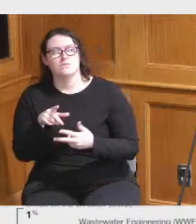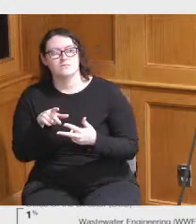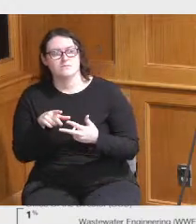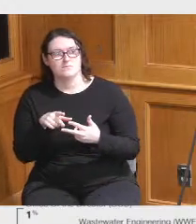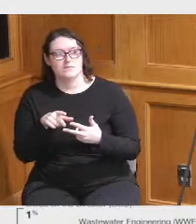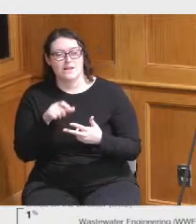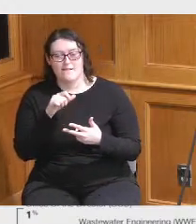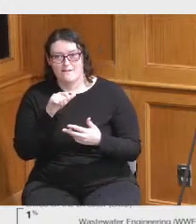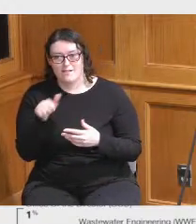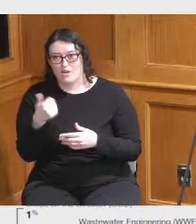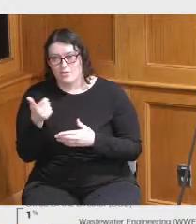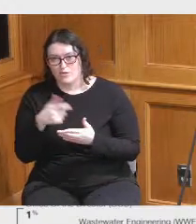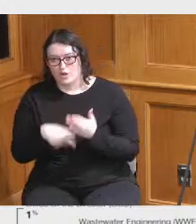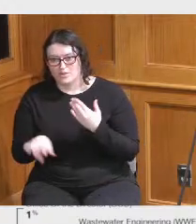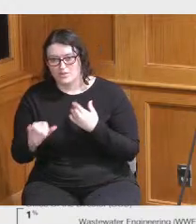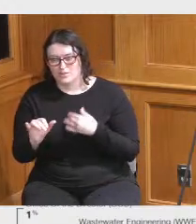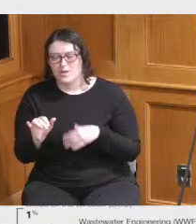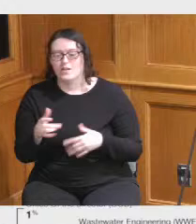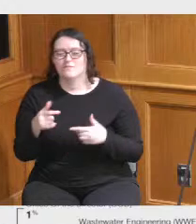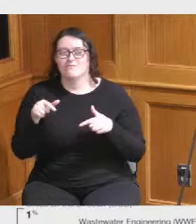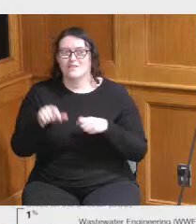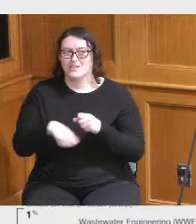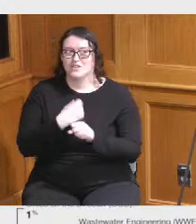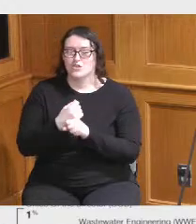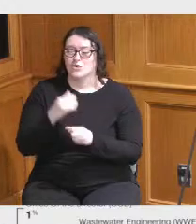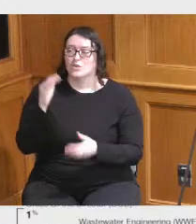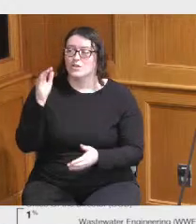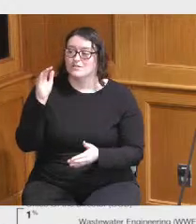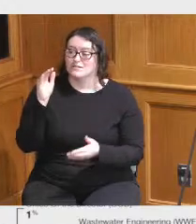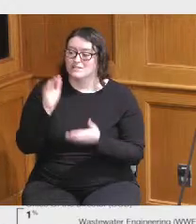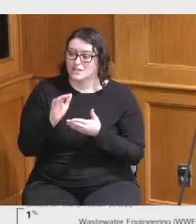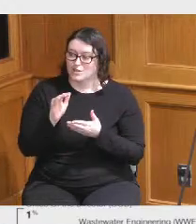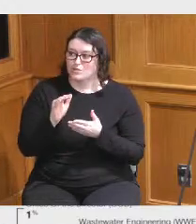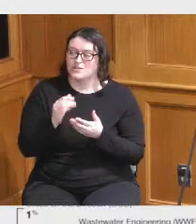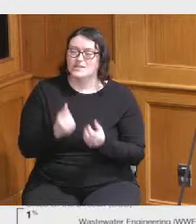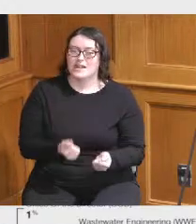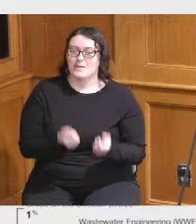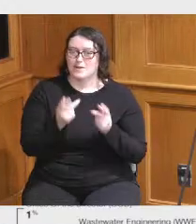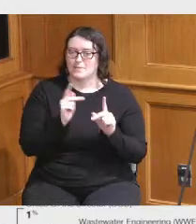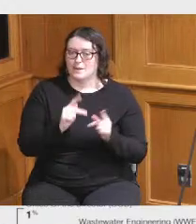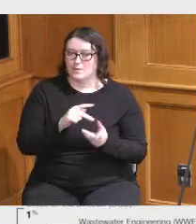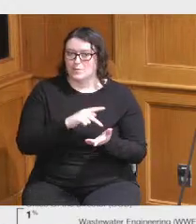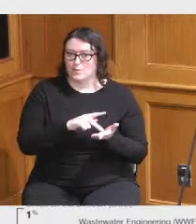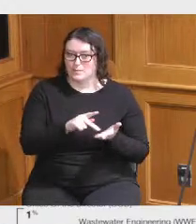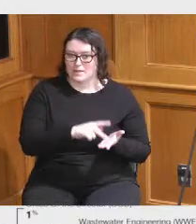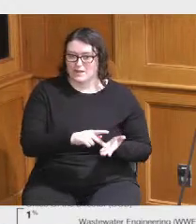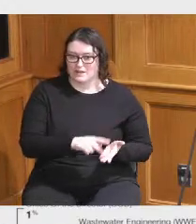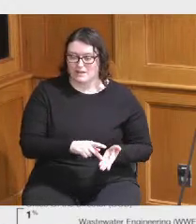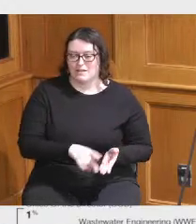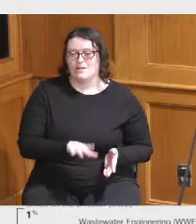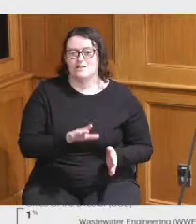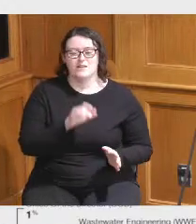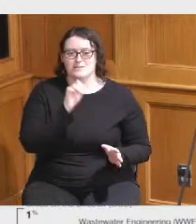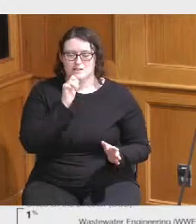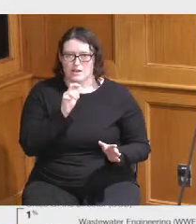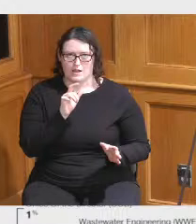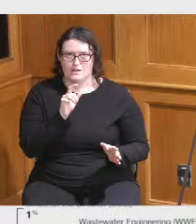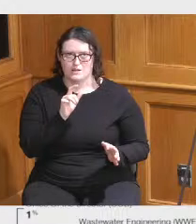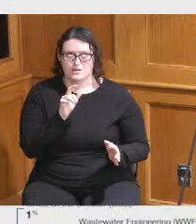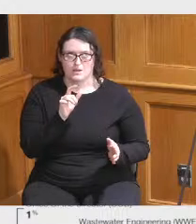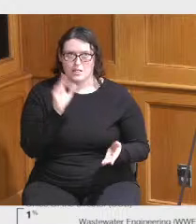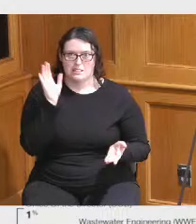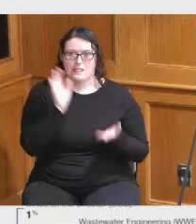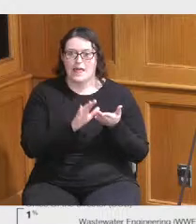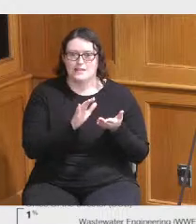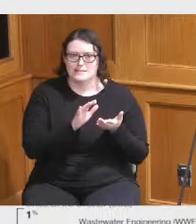this year, while we do show a decrease in the personnel costs, this is not due to any decrease